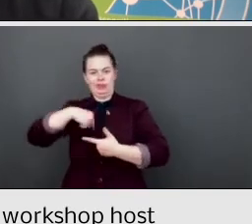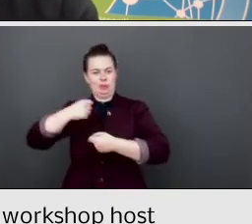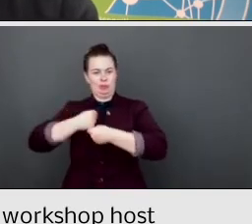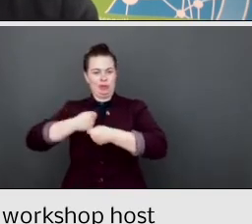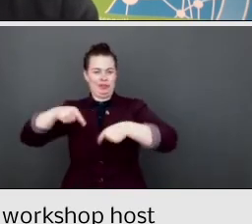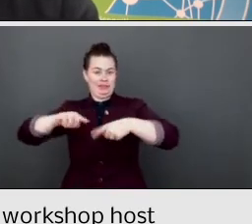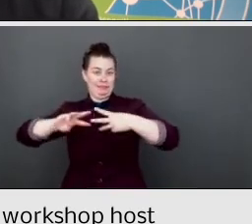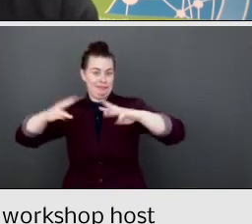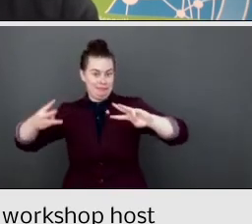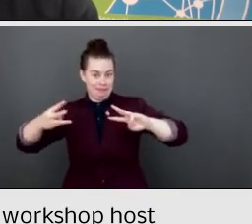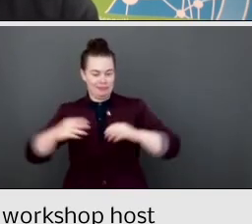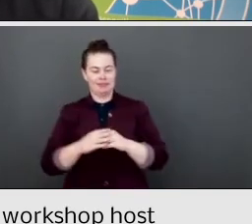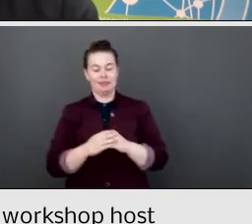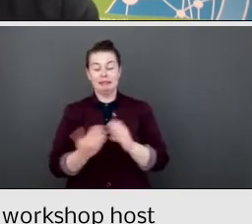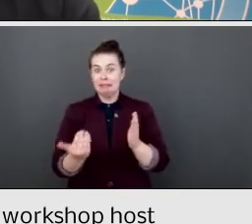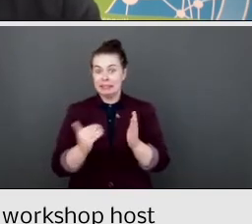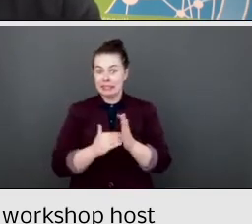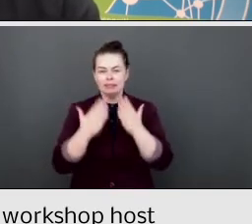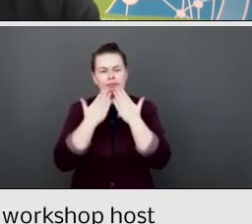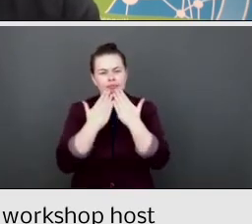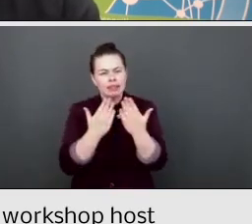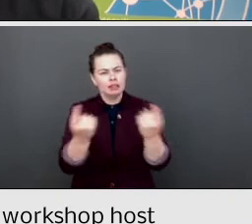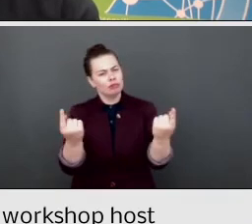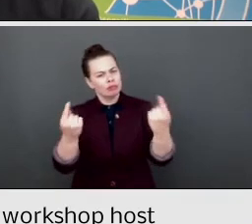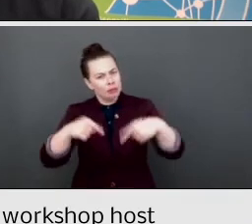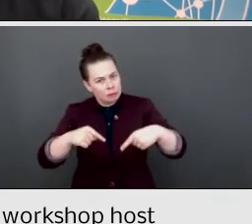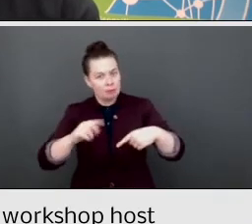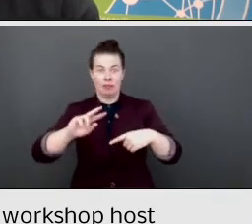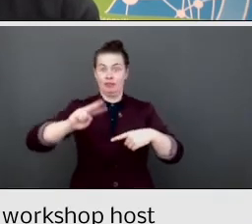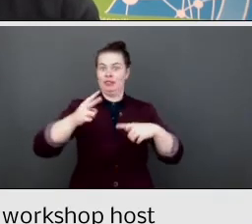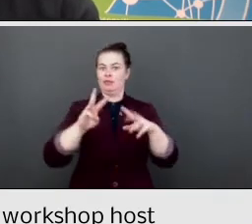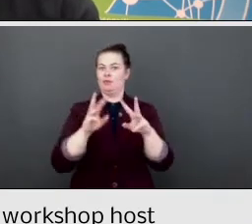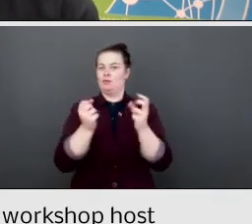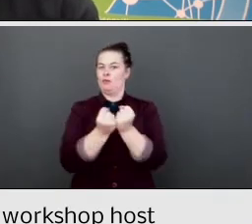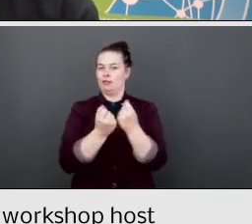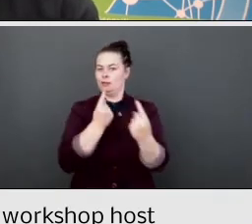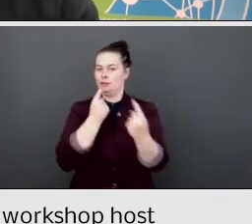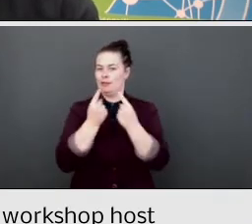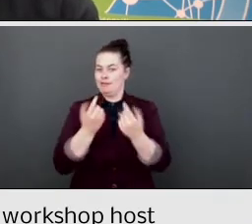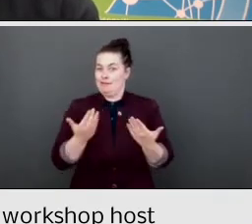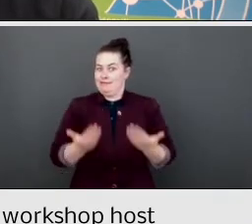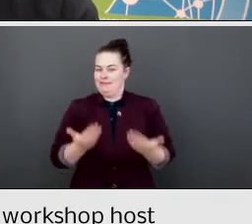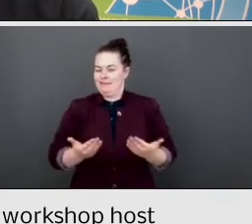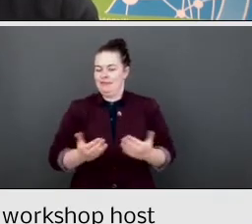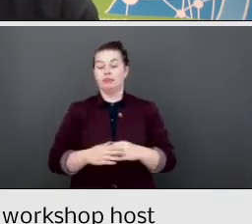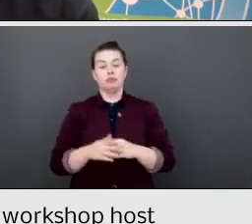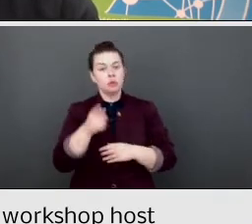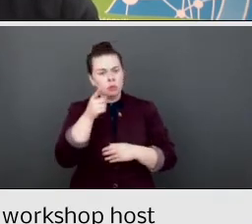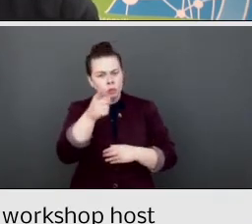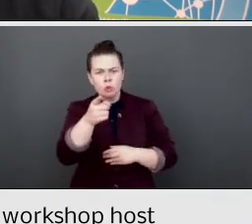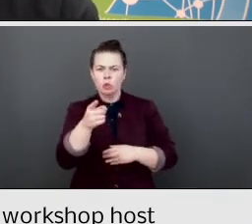shapes. So once again, thank you for joining us in this second dialogue workshop of shapes